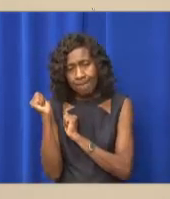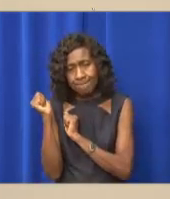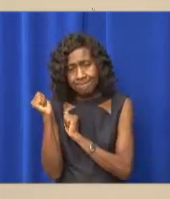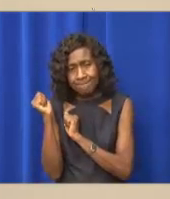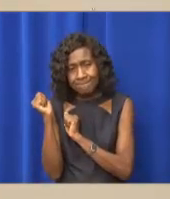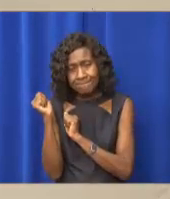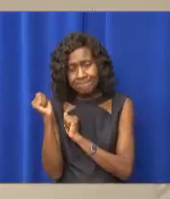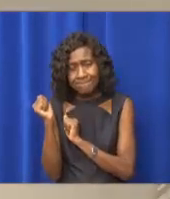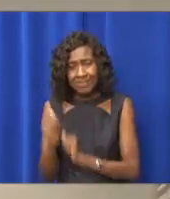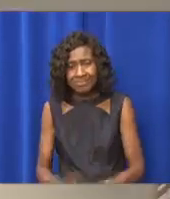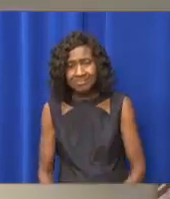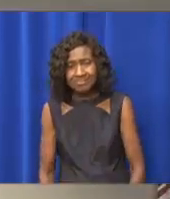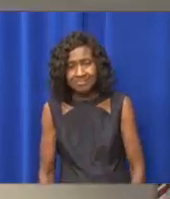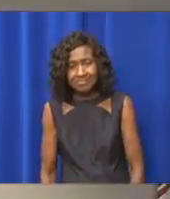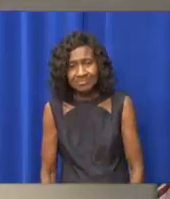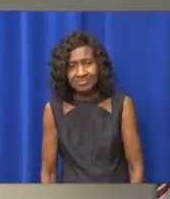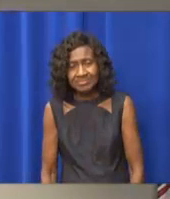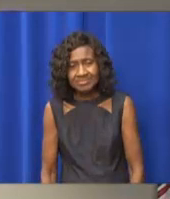Okay, great. Thank you.